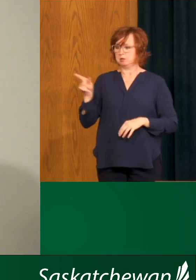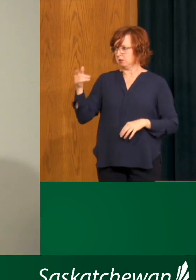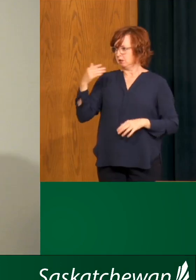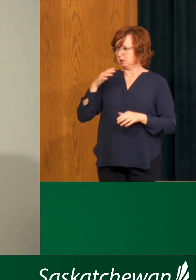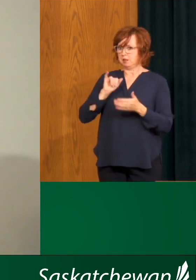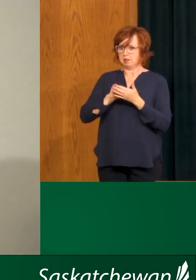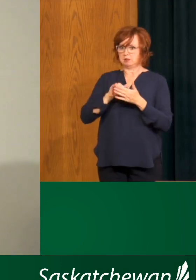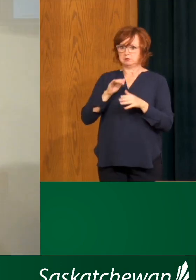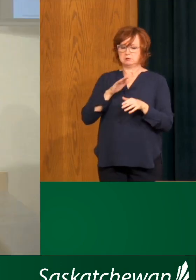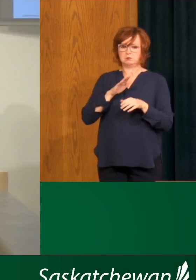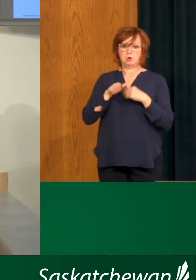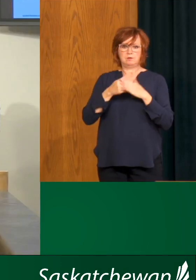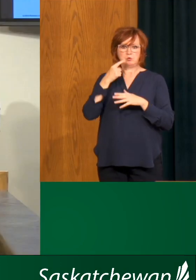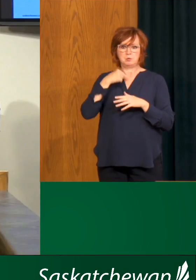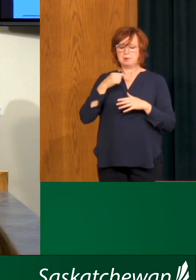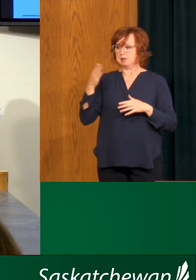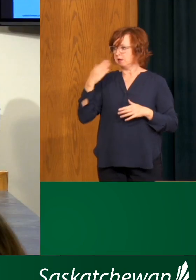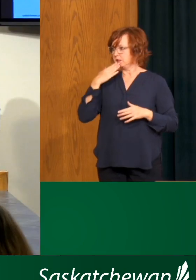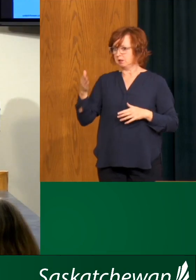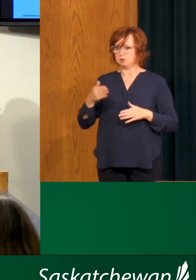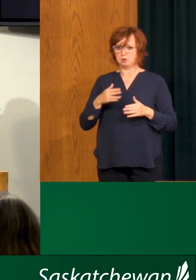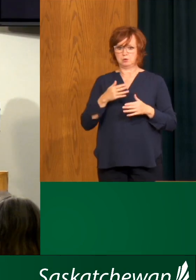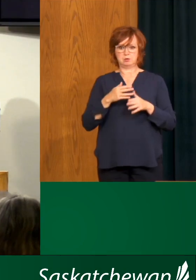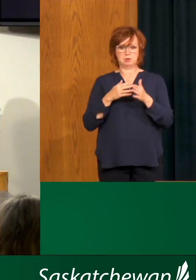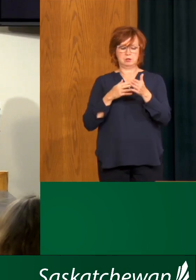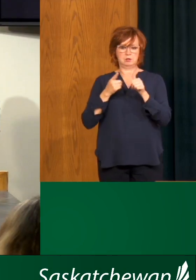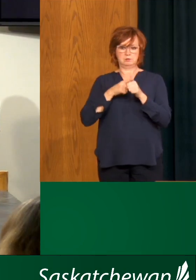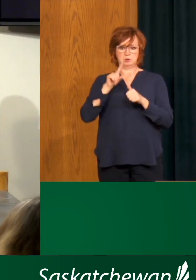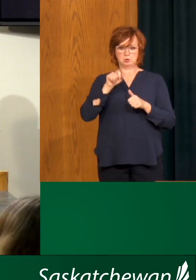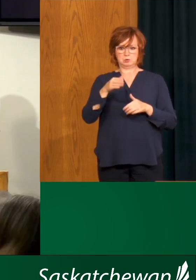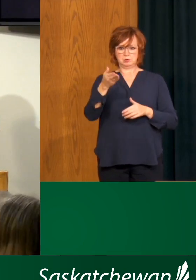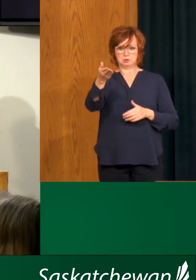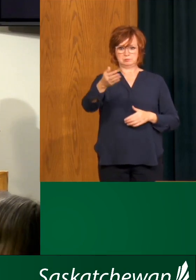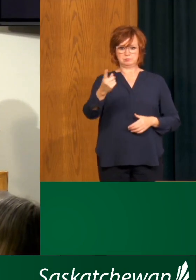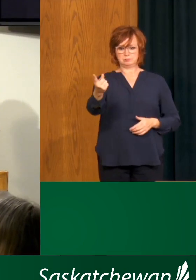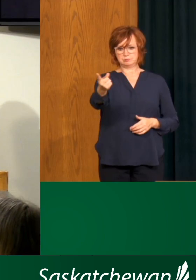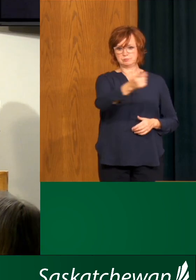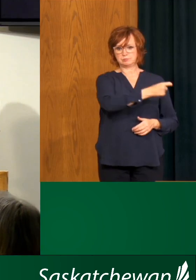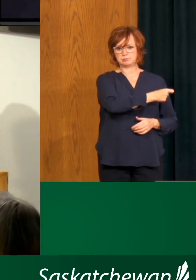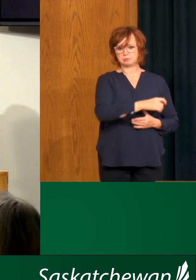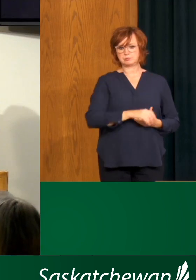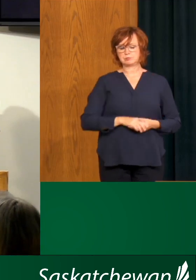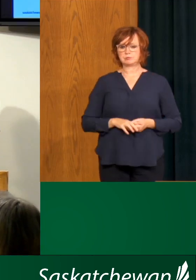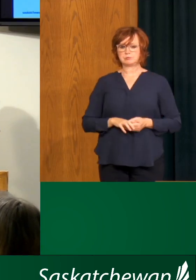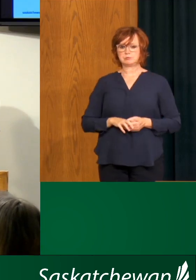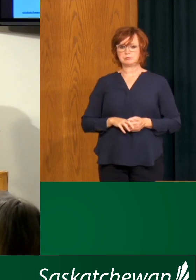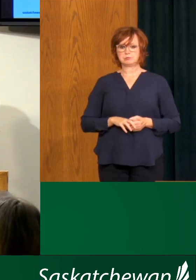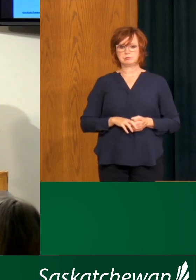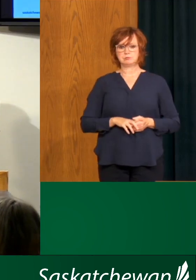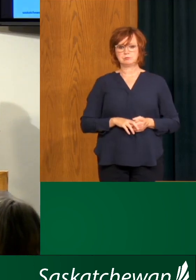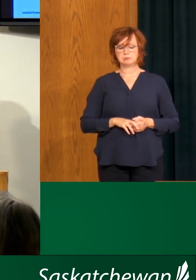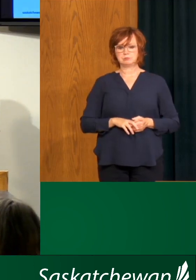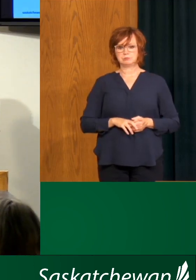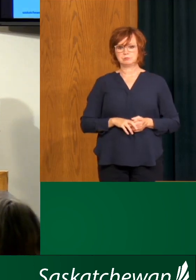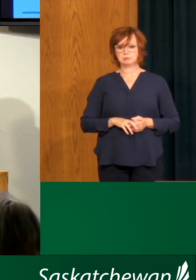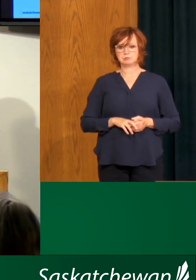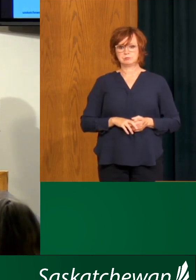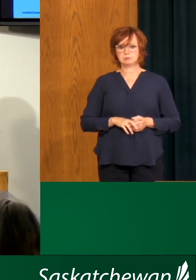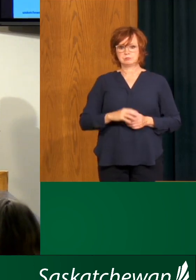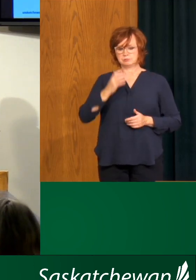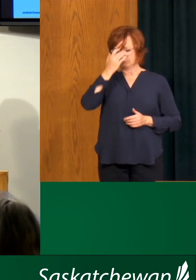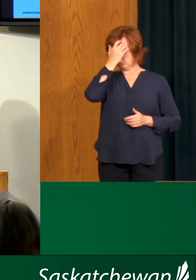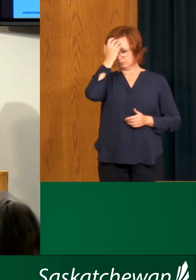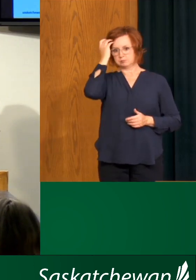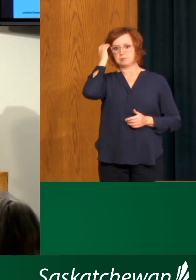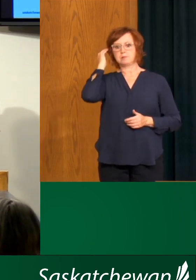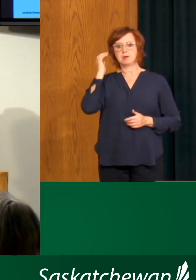Premier. We'll take our first question from the room. Steph? Yeah, to the Premier. The deal with the U.S. to